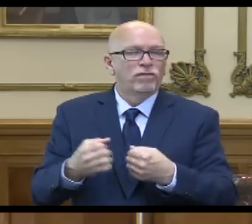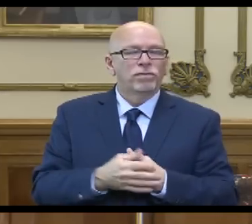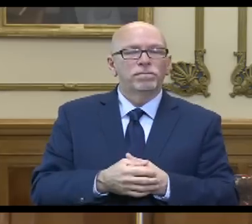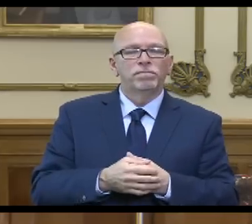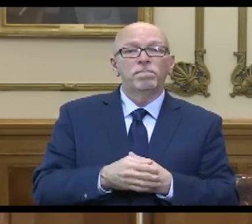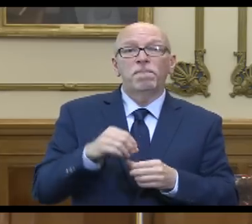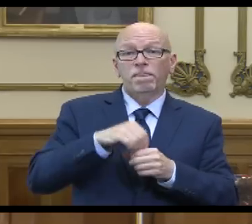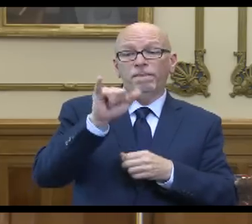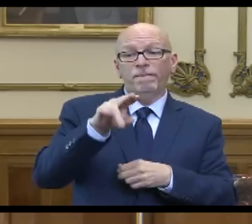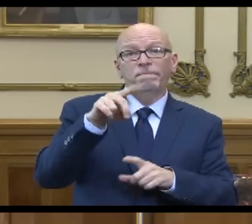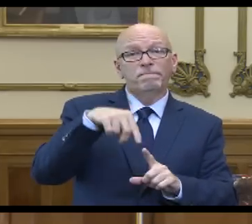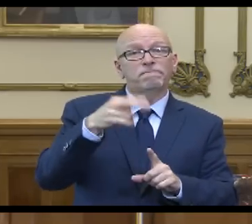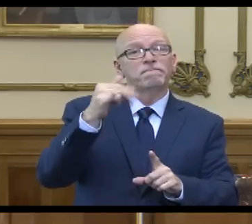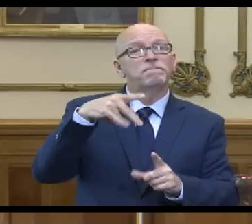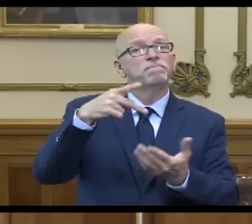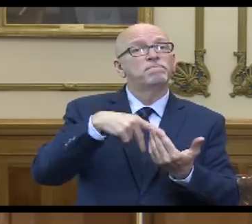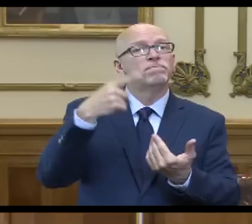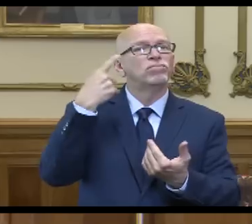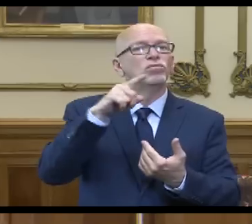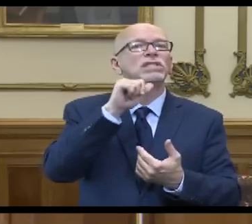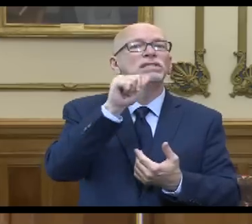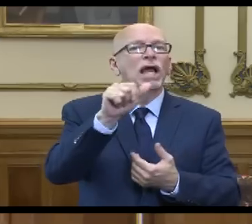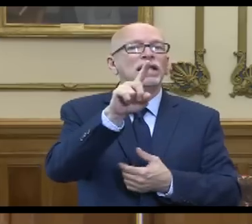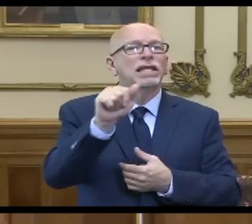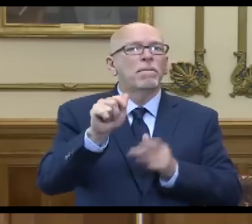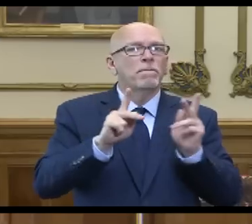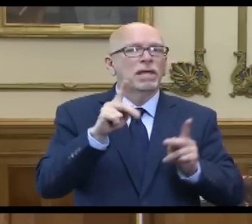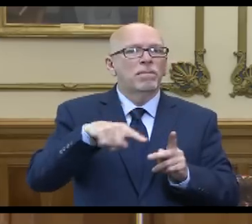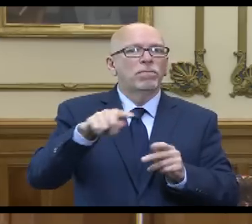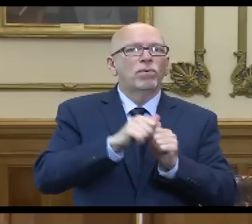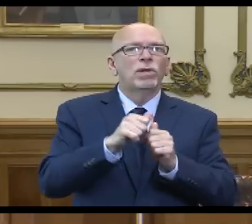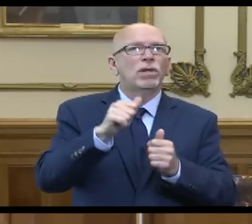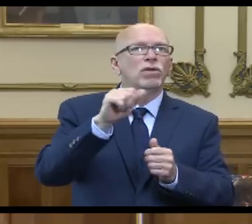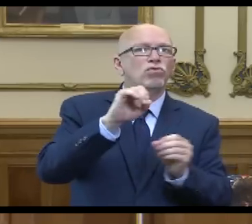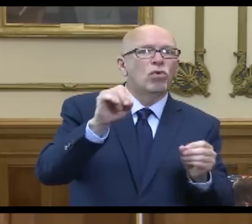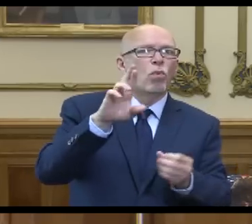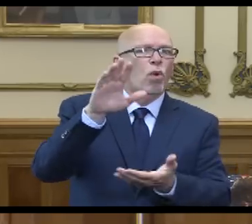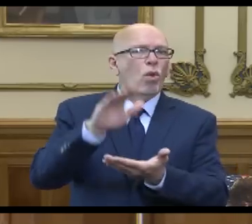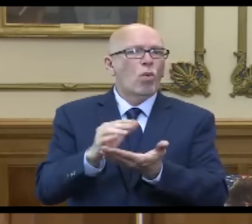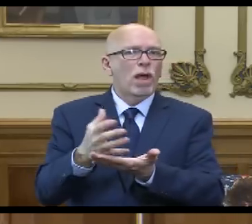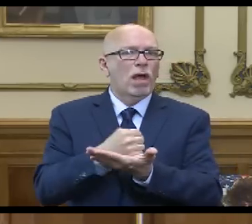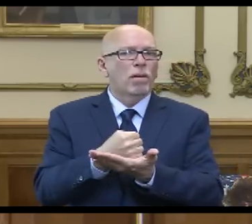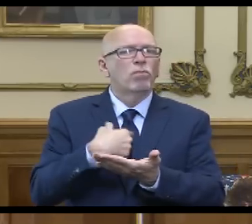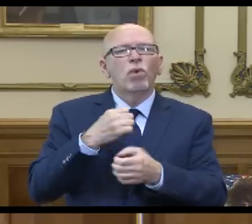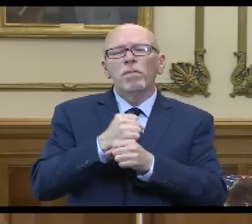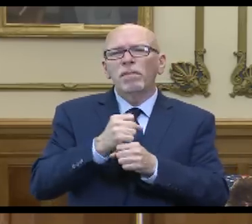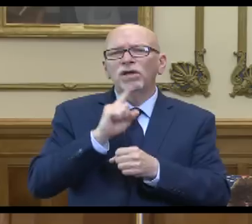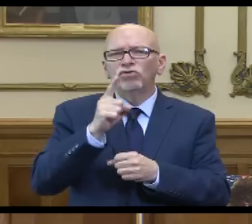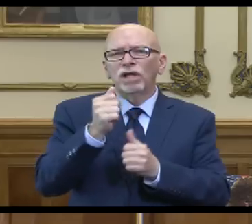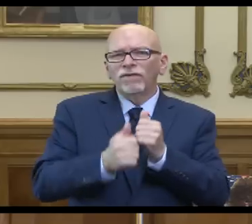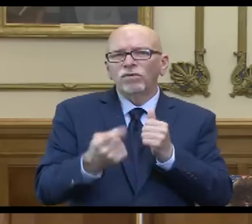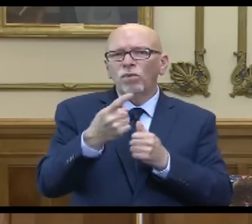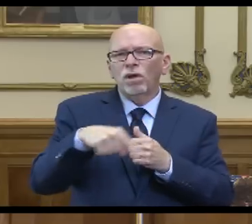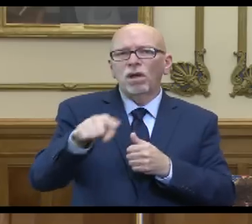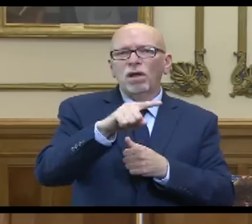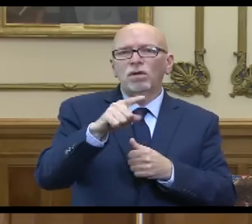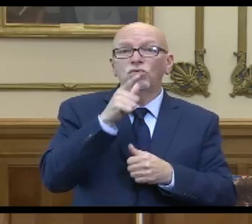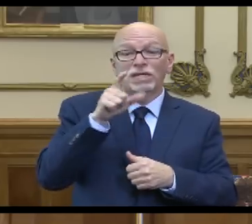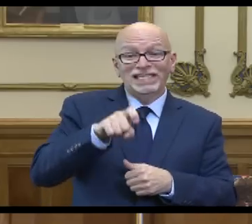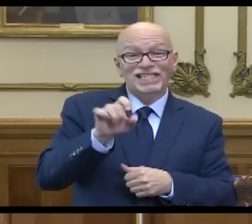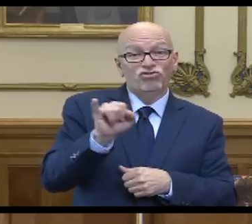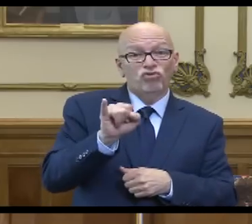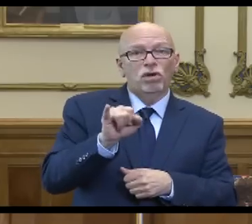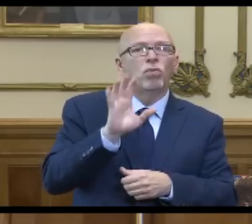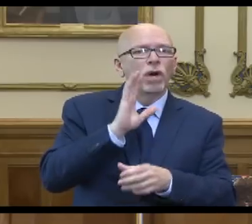In Indiana, HIP is the program for non-disabled adults with no or low income, and we want to make sure that everyone who needs coverage can get